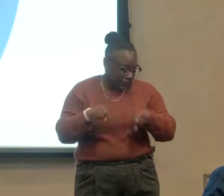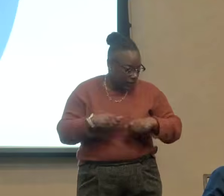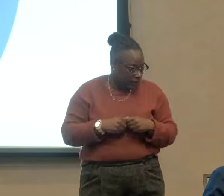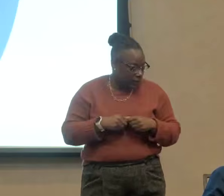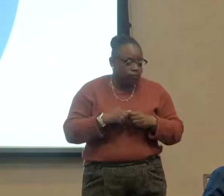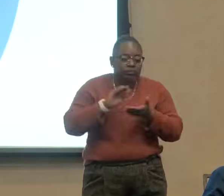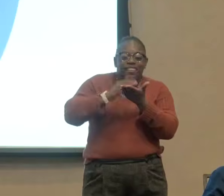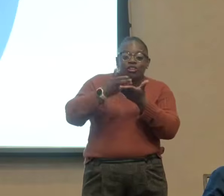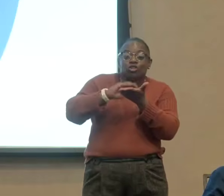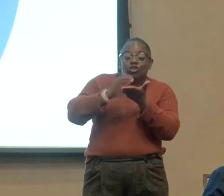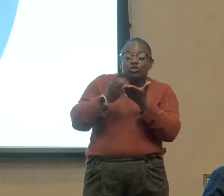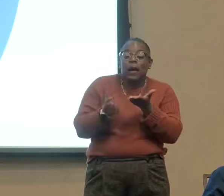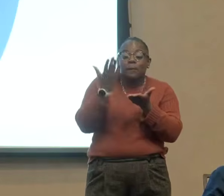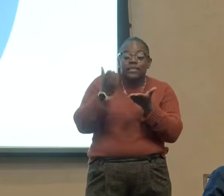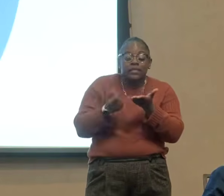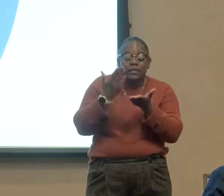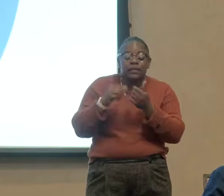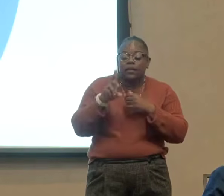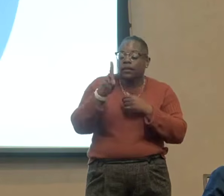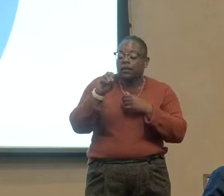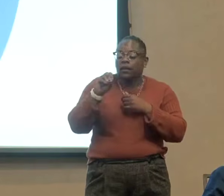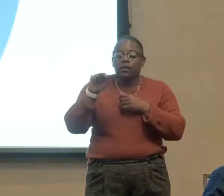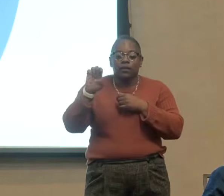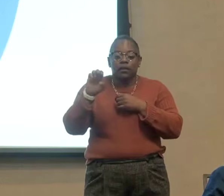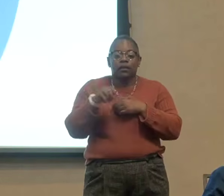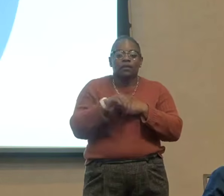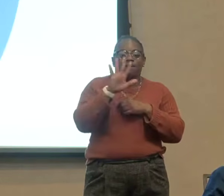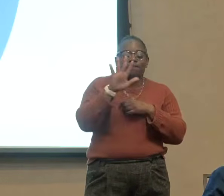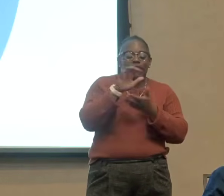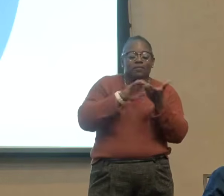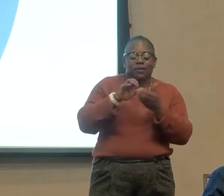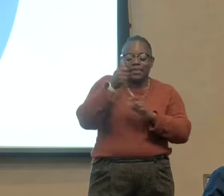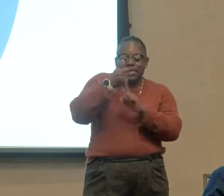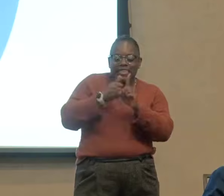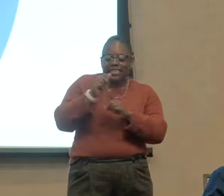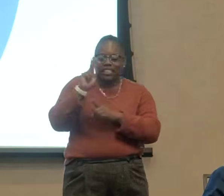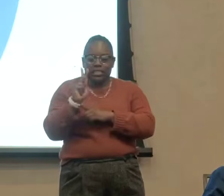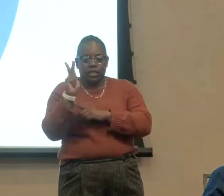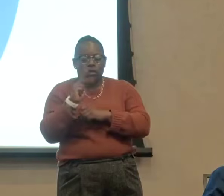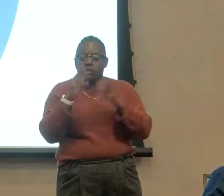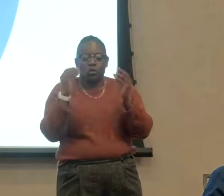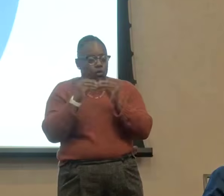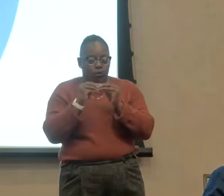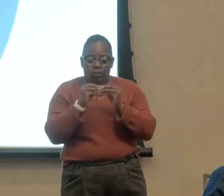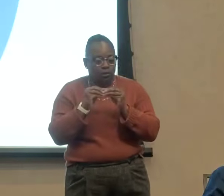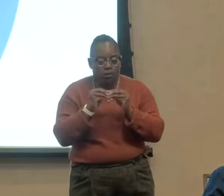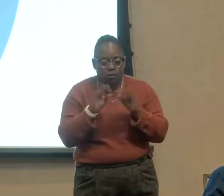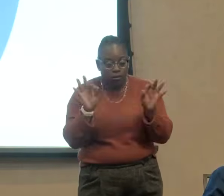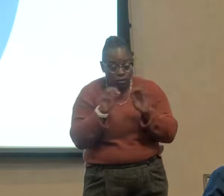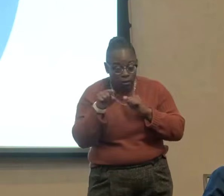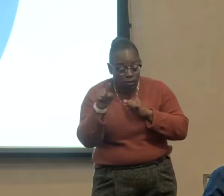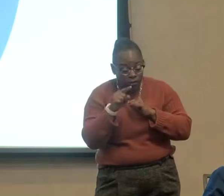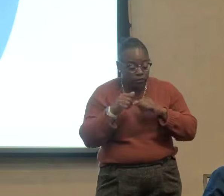The dose of hydroxychloroquine at 5 mg per kilo is no longer valid. Is there a